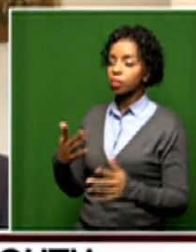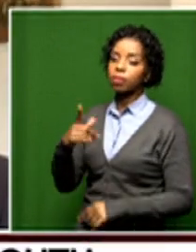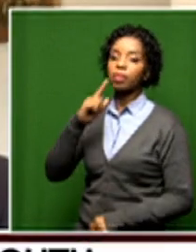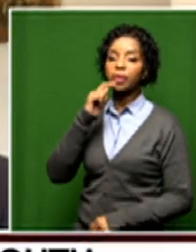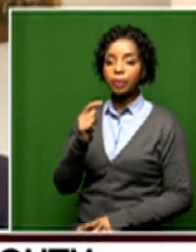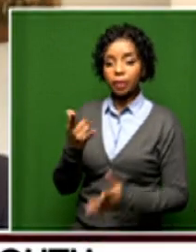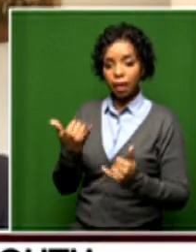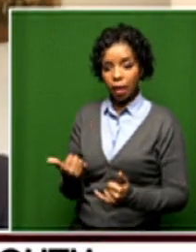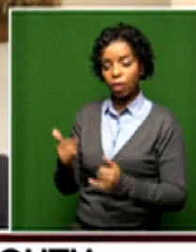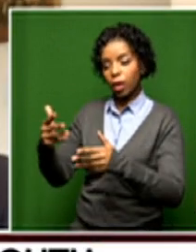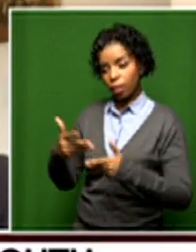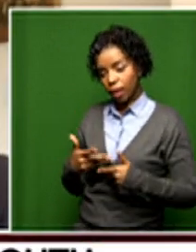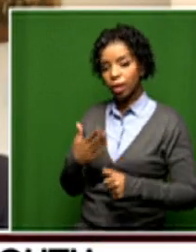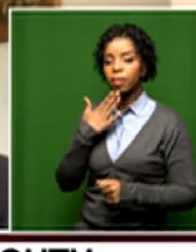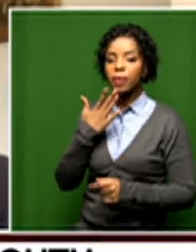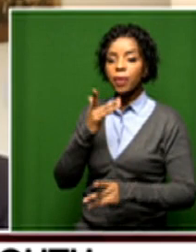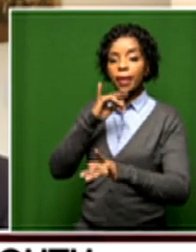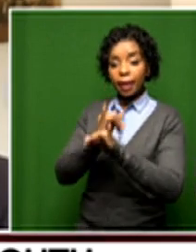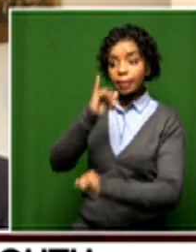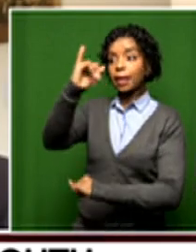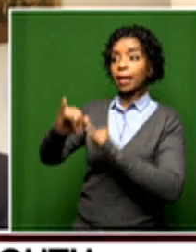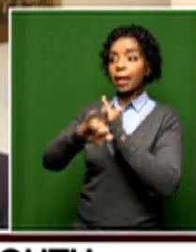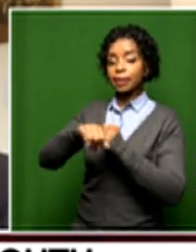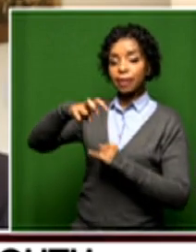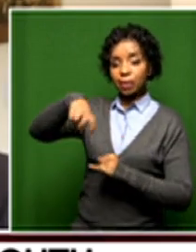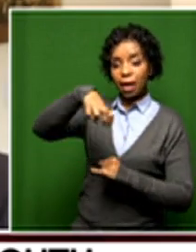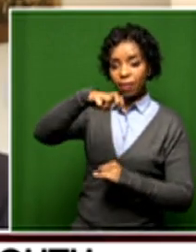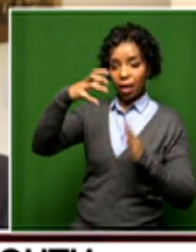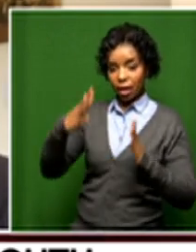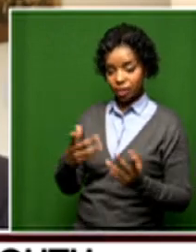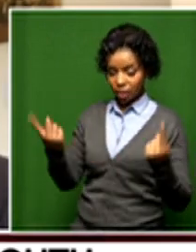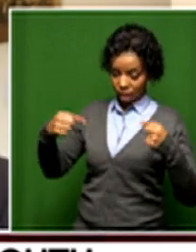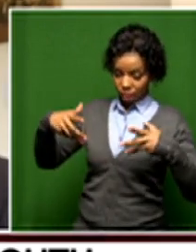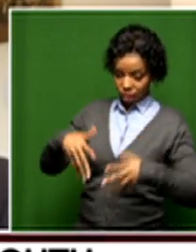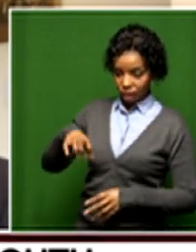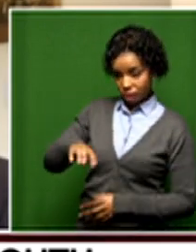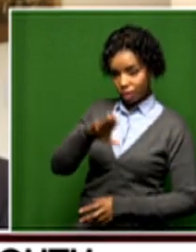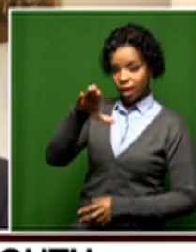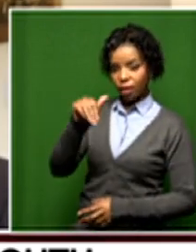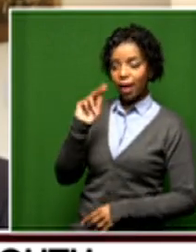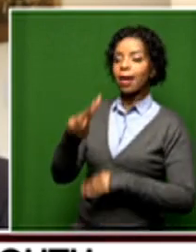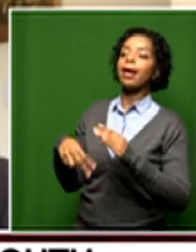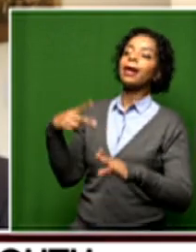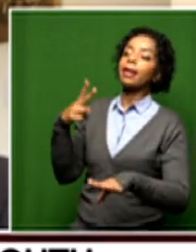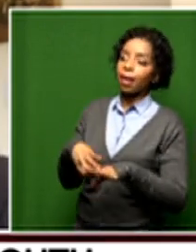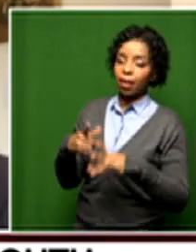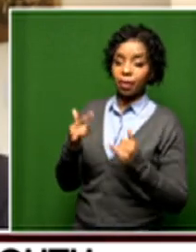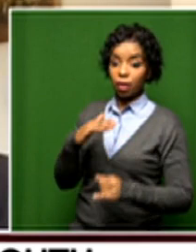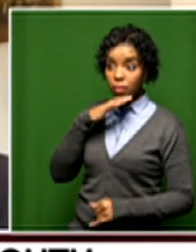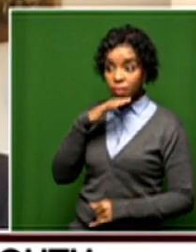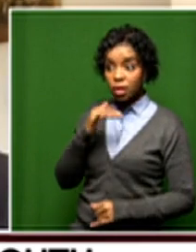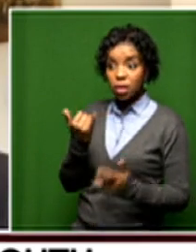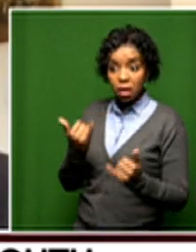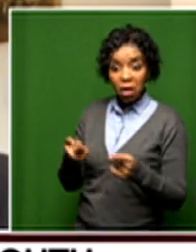now welcoming international travelers into South Africa again. Does this mean that we will